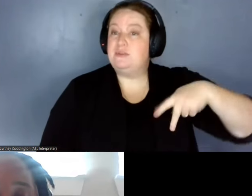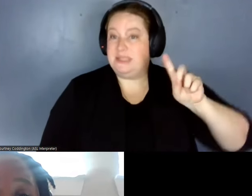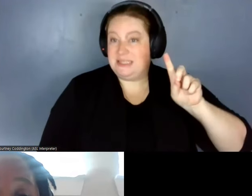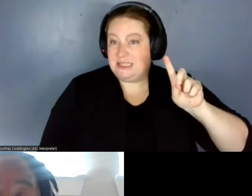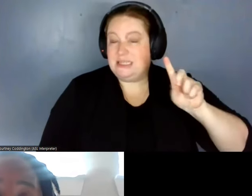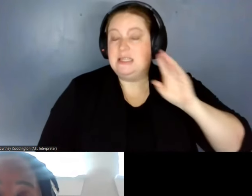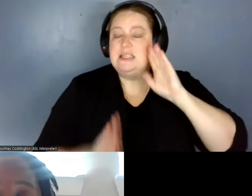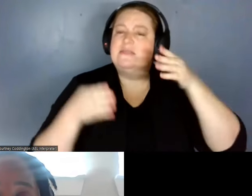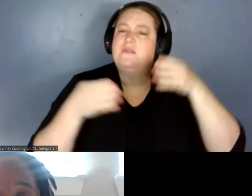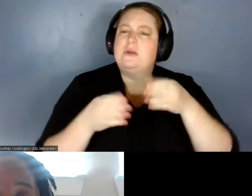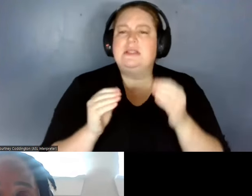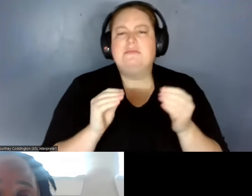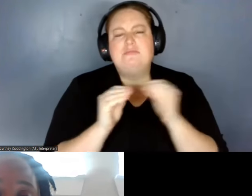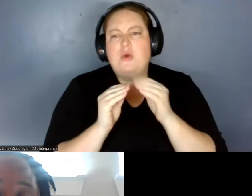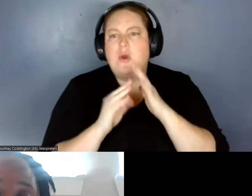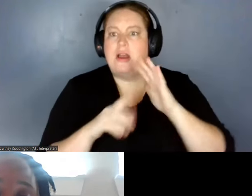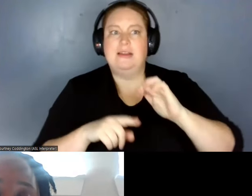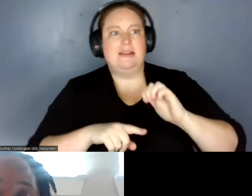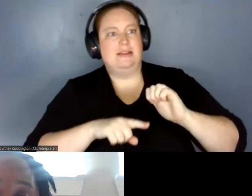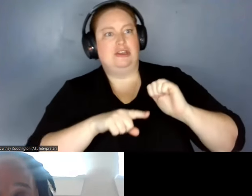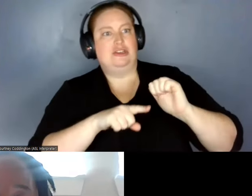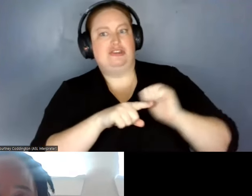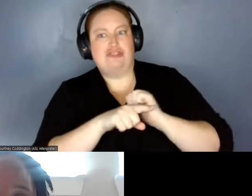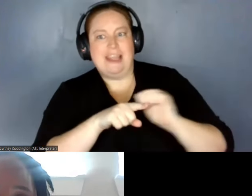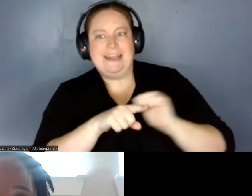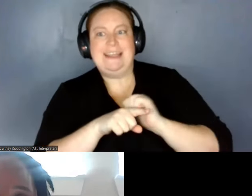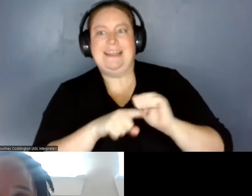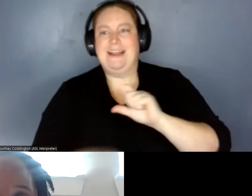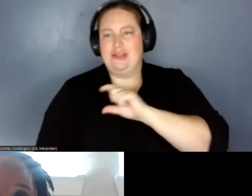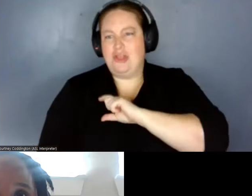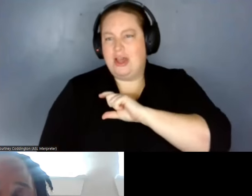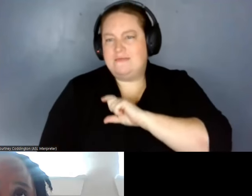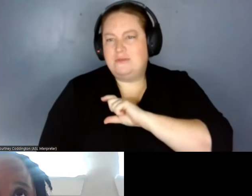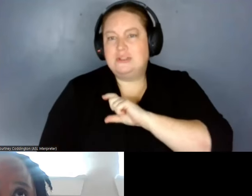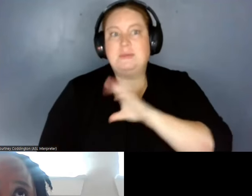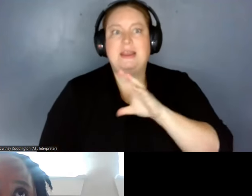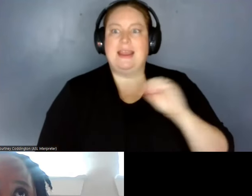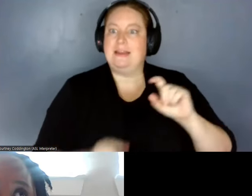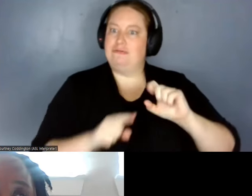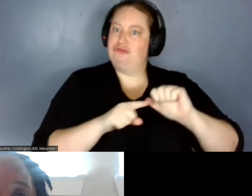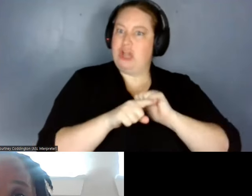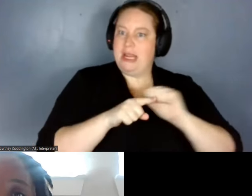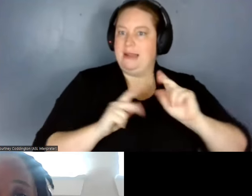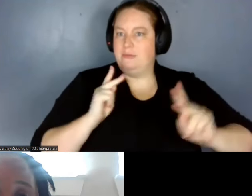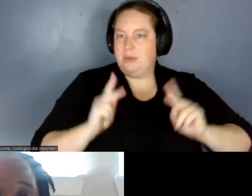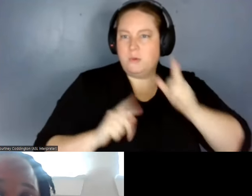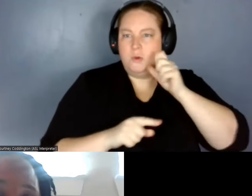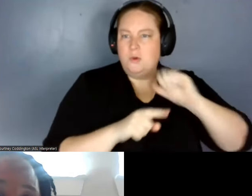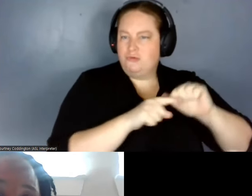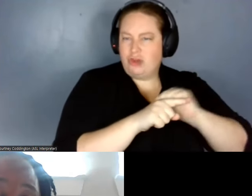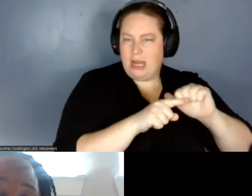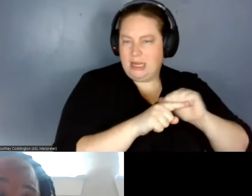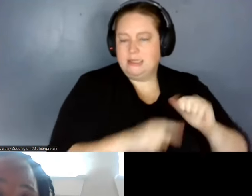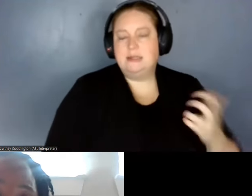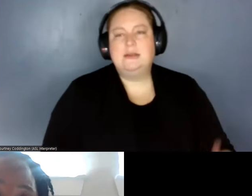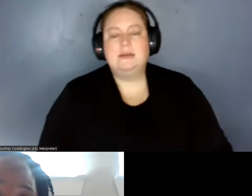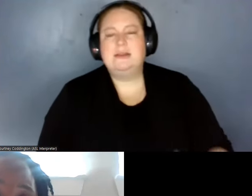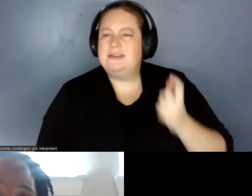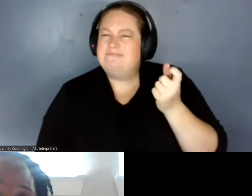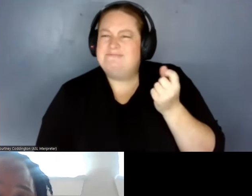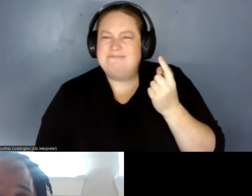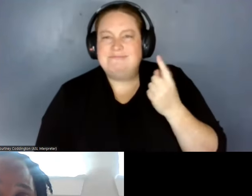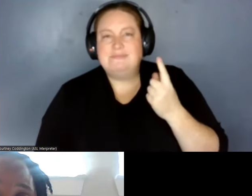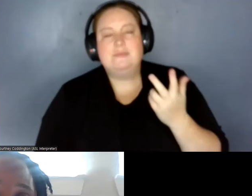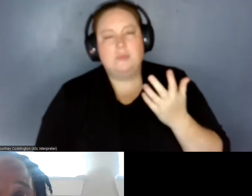on training the trainer as well as training law enforcement, because we are not oblivious to the fact that law